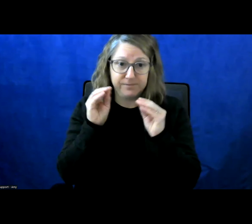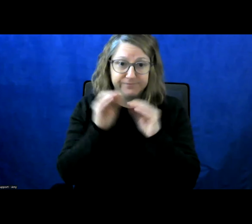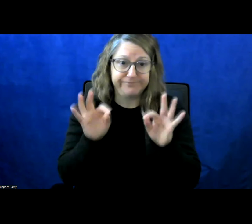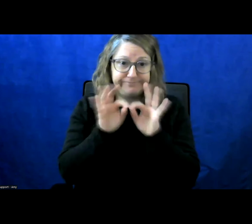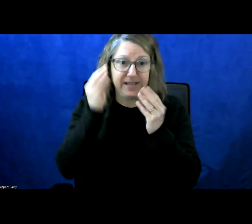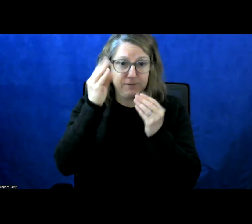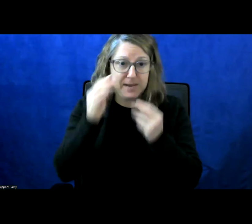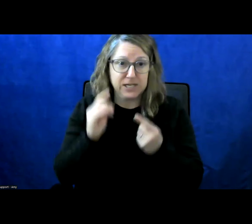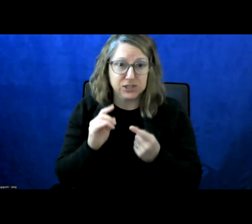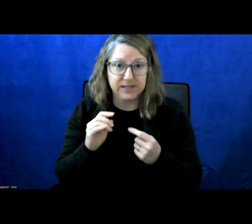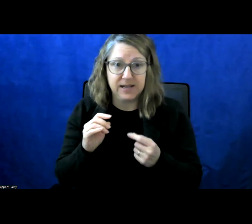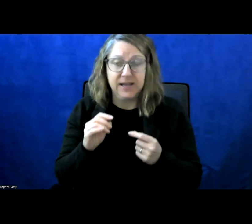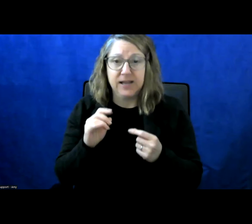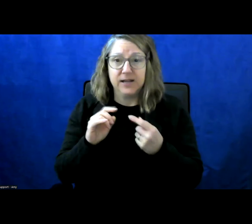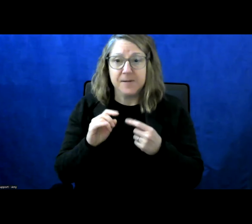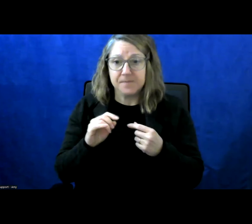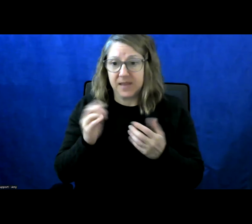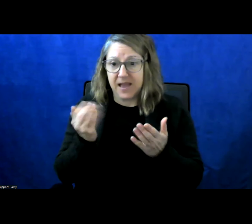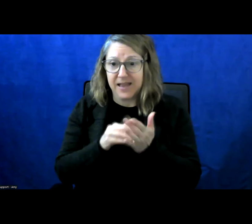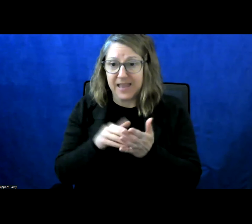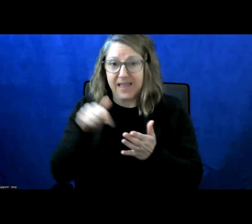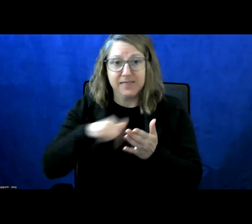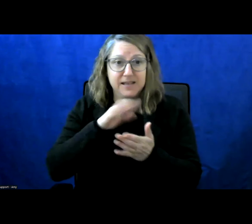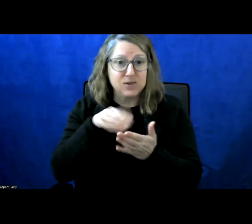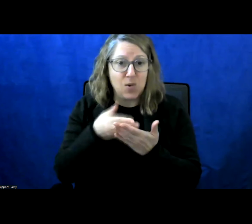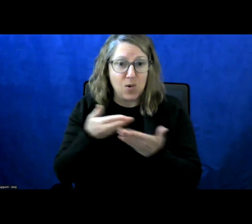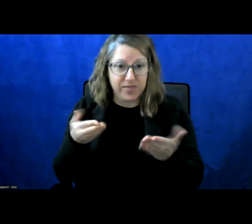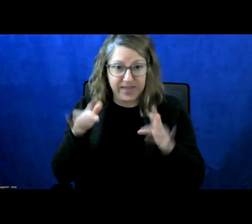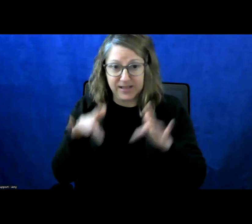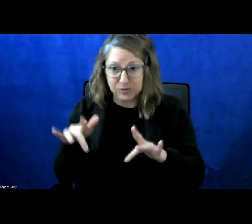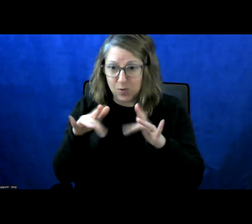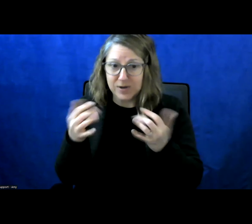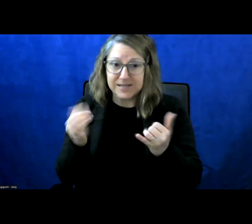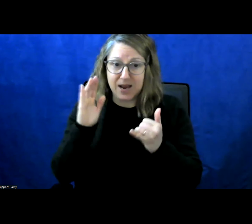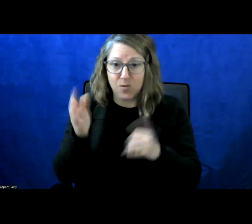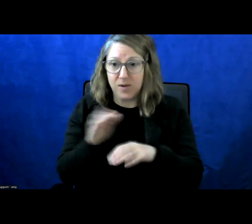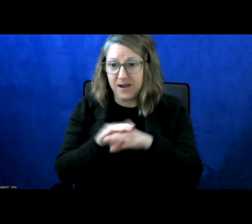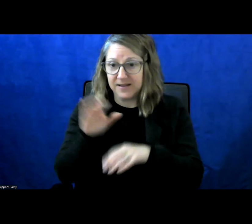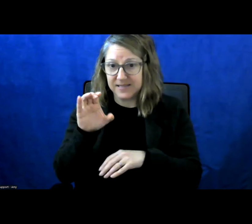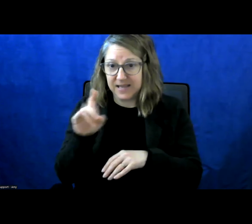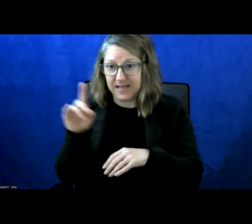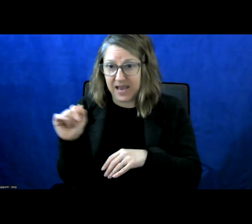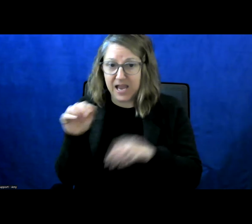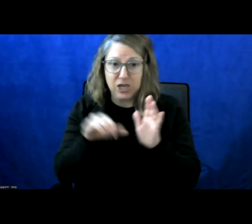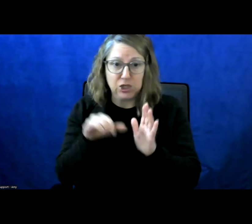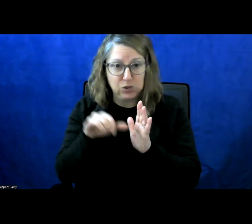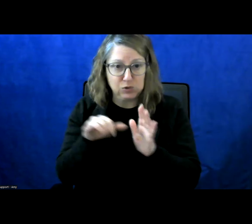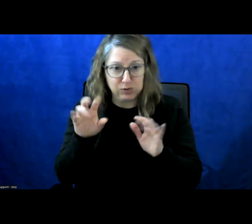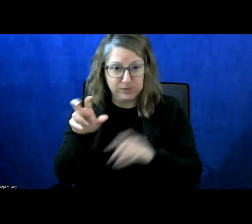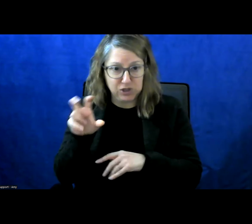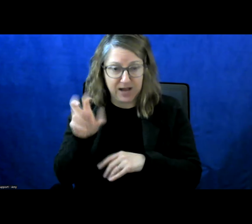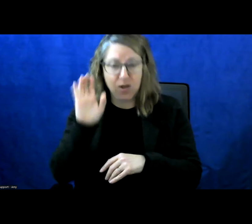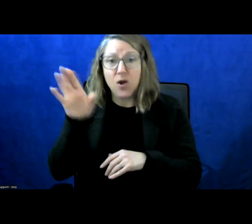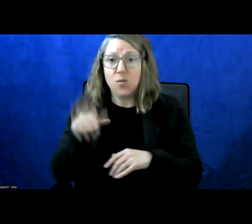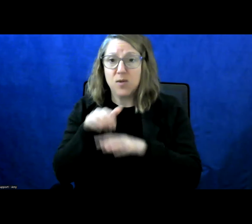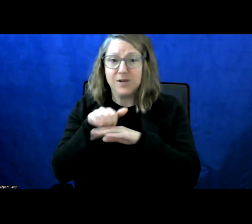well. Again, this whole everything has been recorded today, so it'll be up on CDA's YouTube channel. We'll send out all the